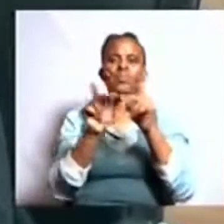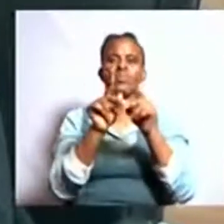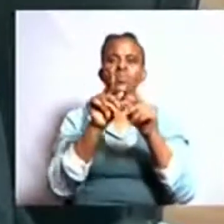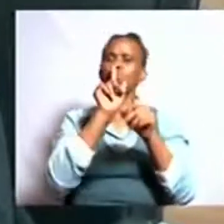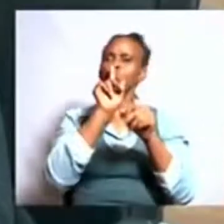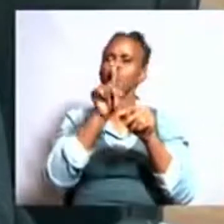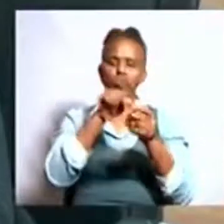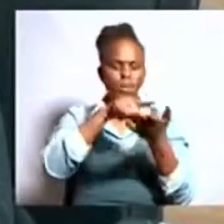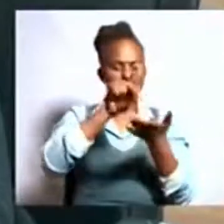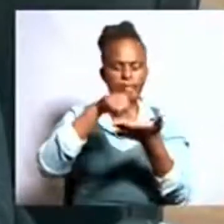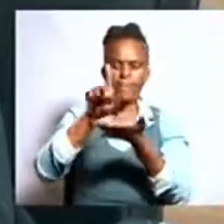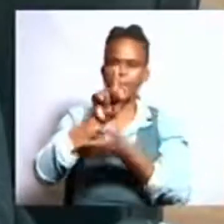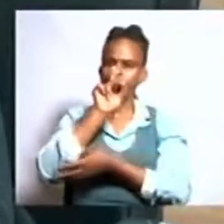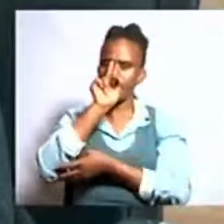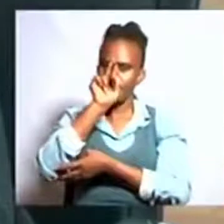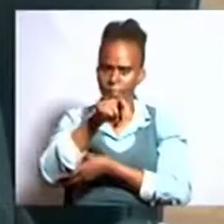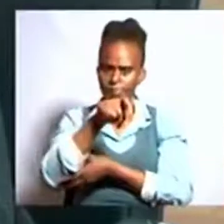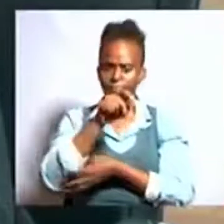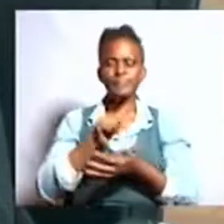insure.